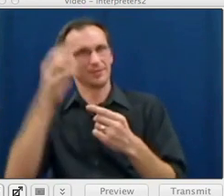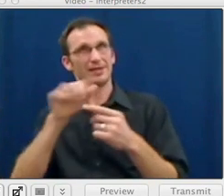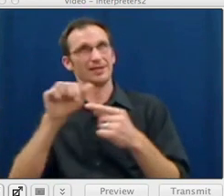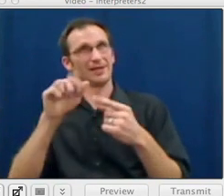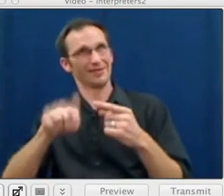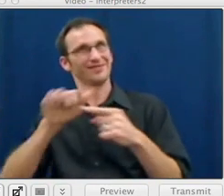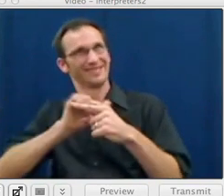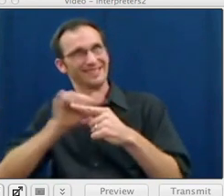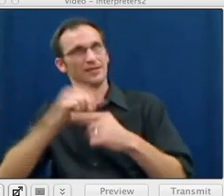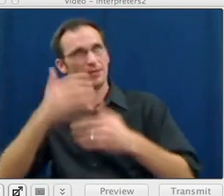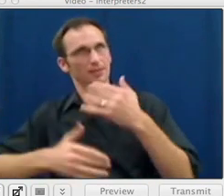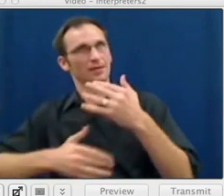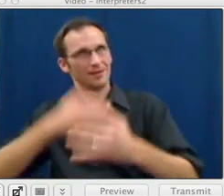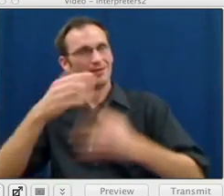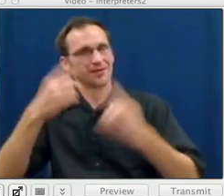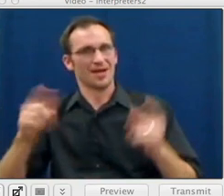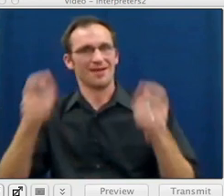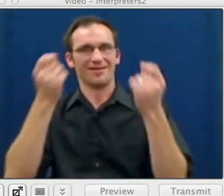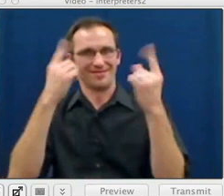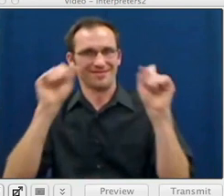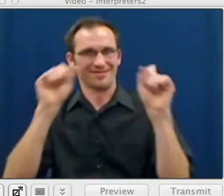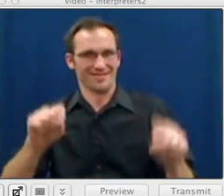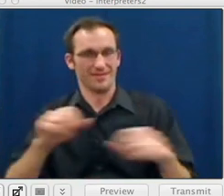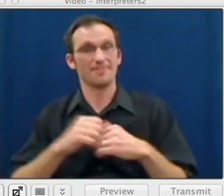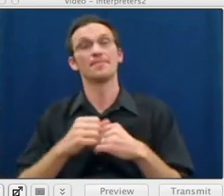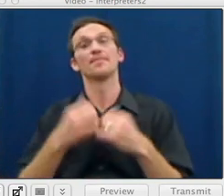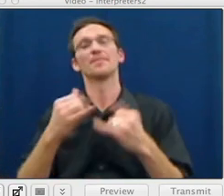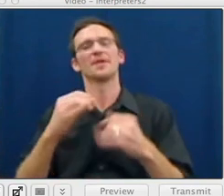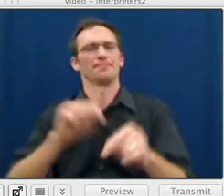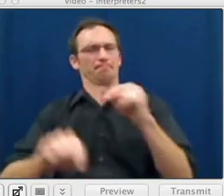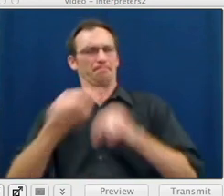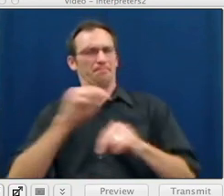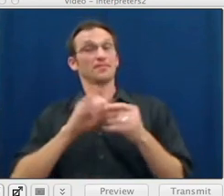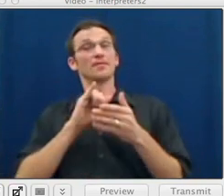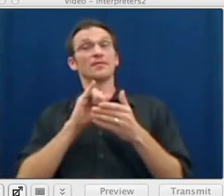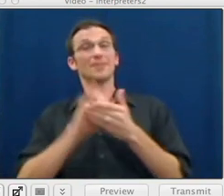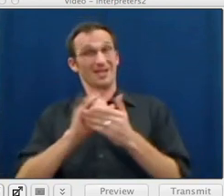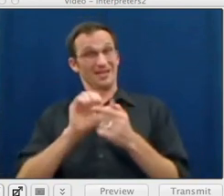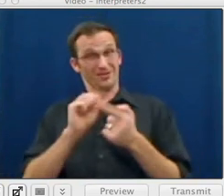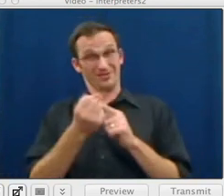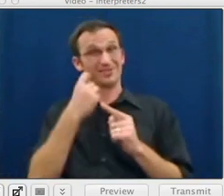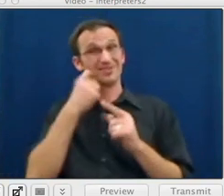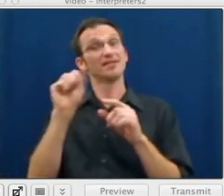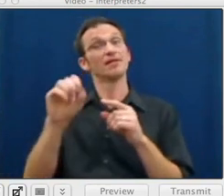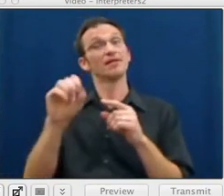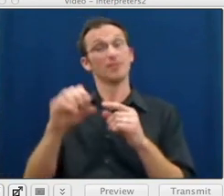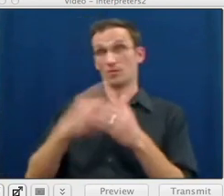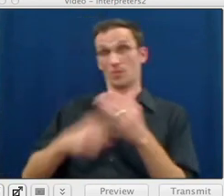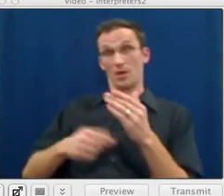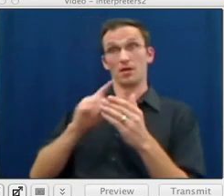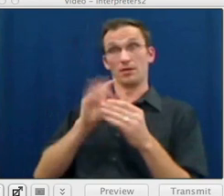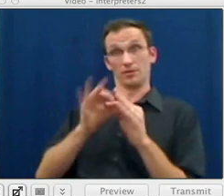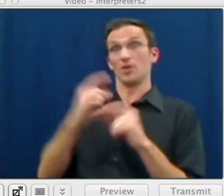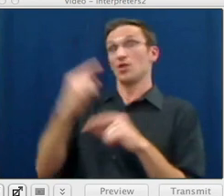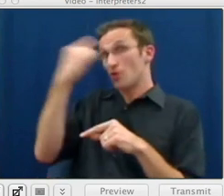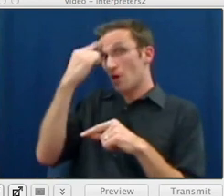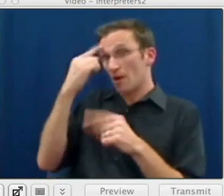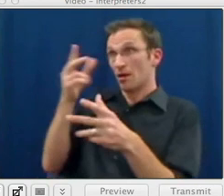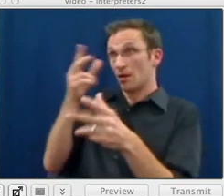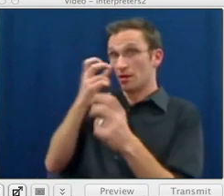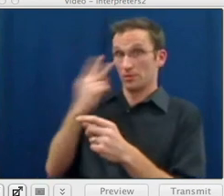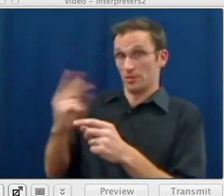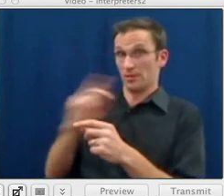So let's go back and take a look at the decision the interpreter made to go ahead and voice what she saw that deaf person sign